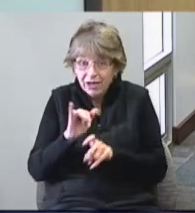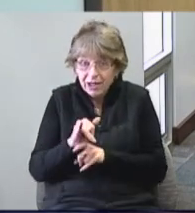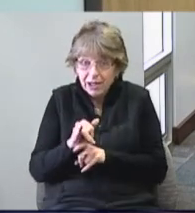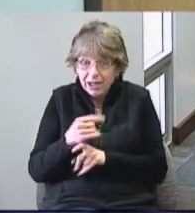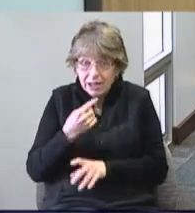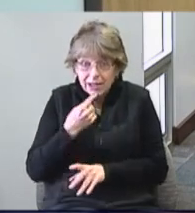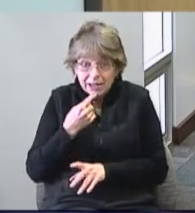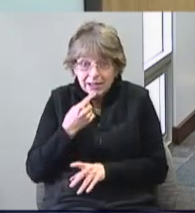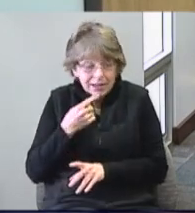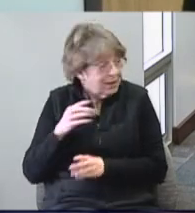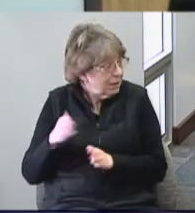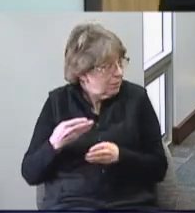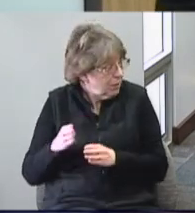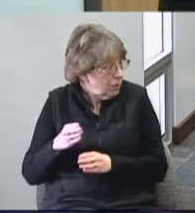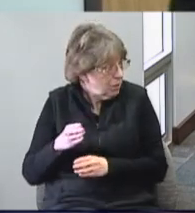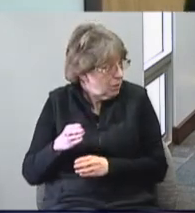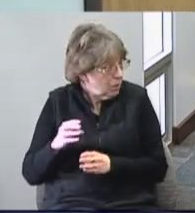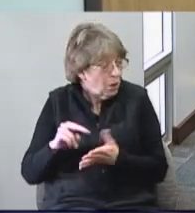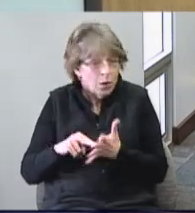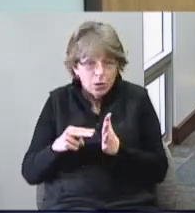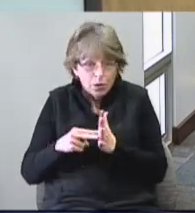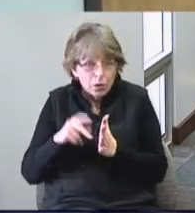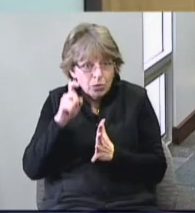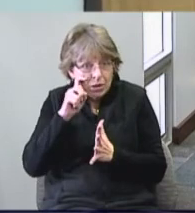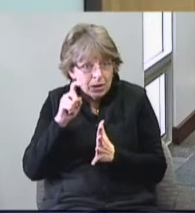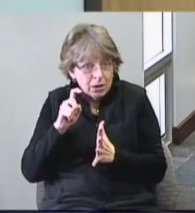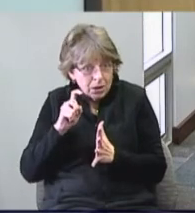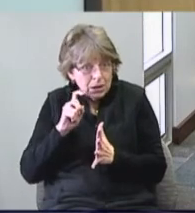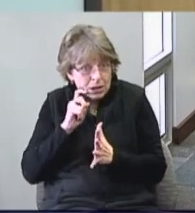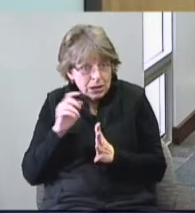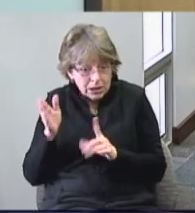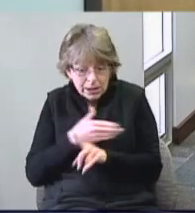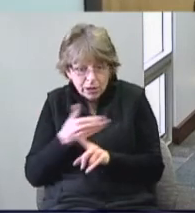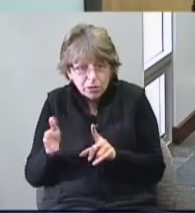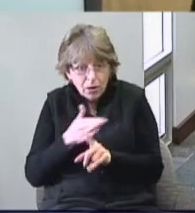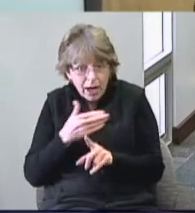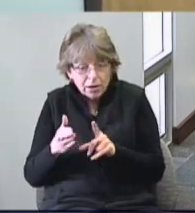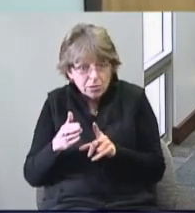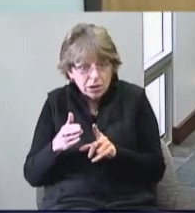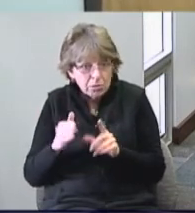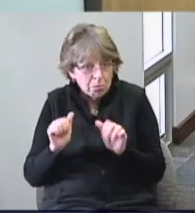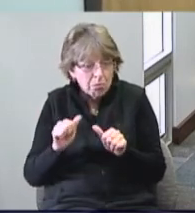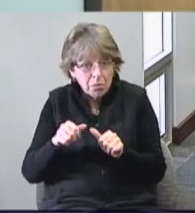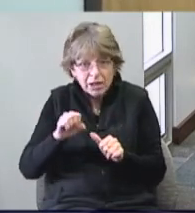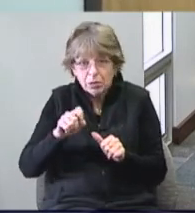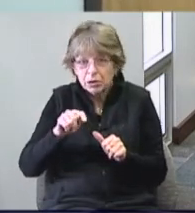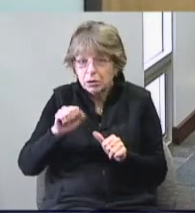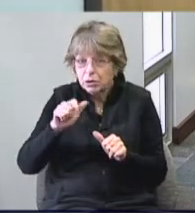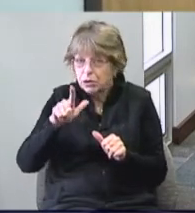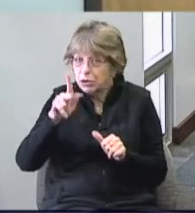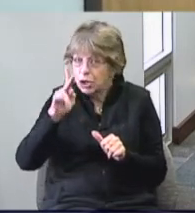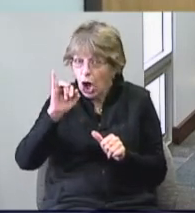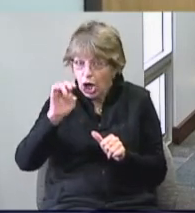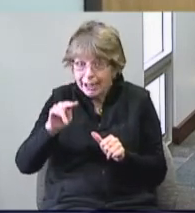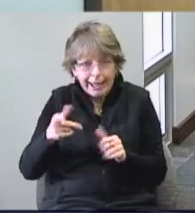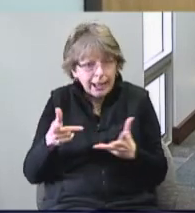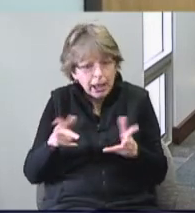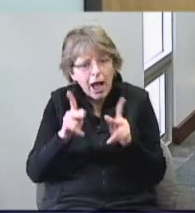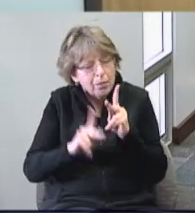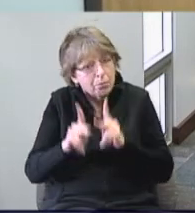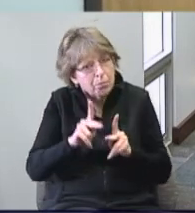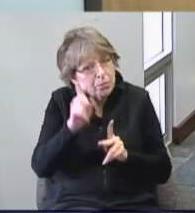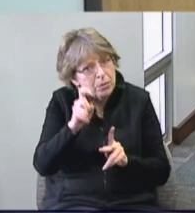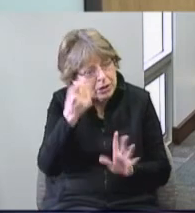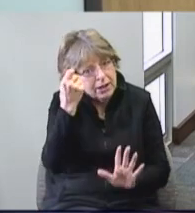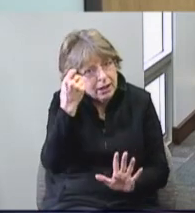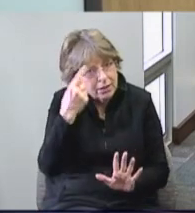conduct, you mean sexual harassment, potential stalking? Yeah, absolutely. Really, Those I are mean, I think people serious- need to understand what was involved. Yeah, absolutely. Those